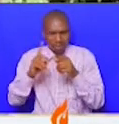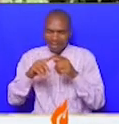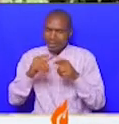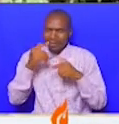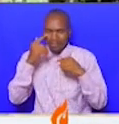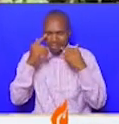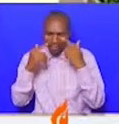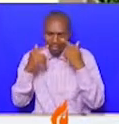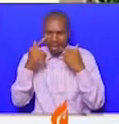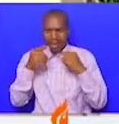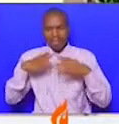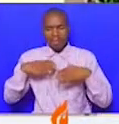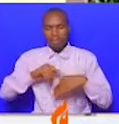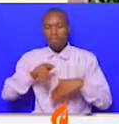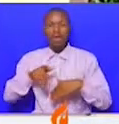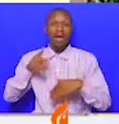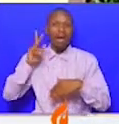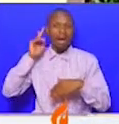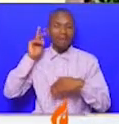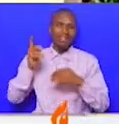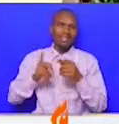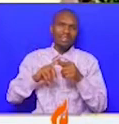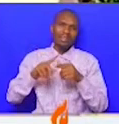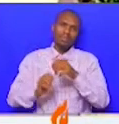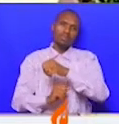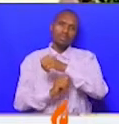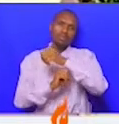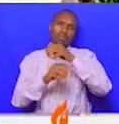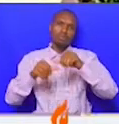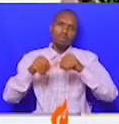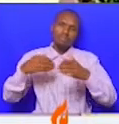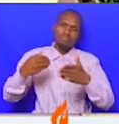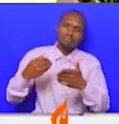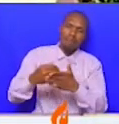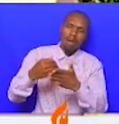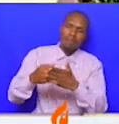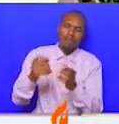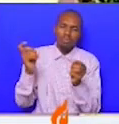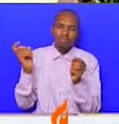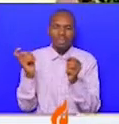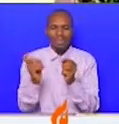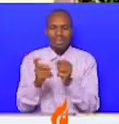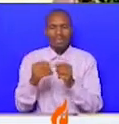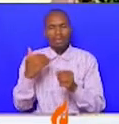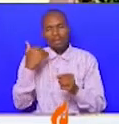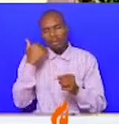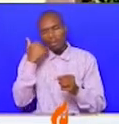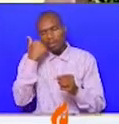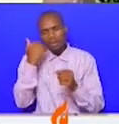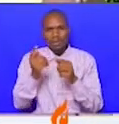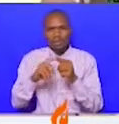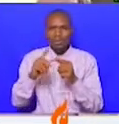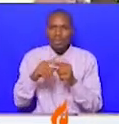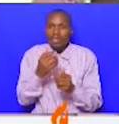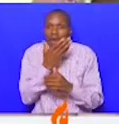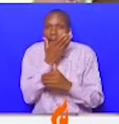sabara iwaitu wa Kisii County banyare kumubukata siya egera nyolojibe sa agenda jikupimwa buya mugako yobono